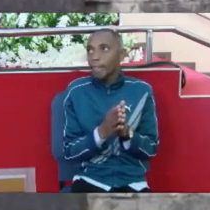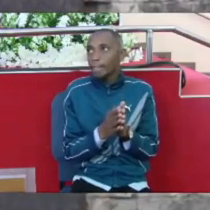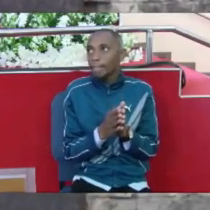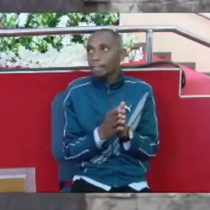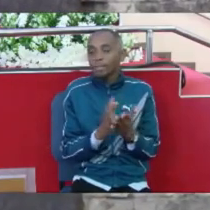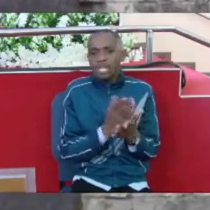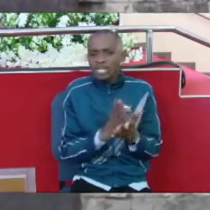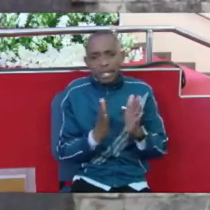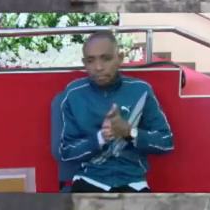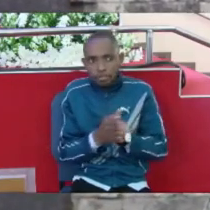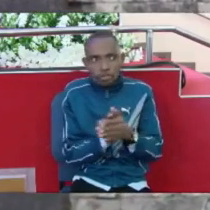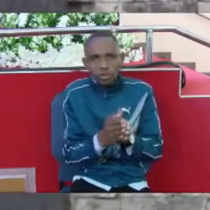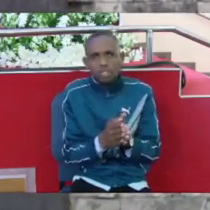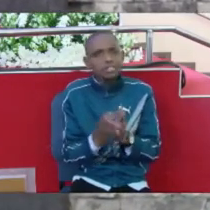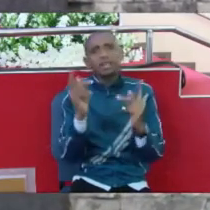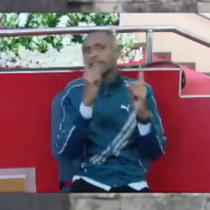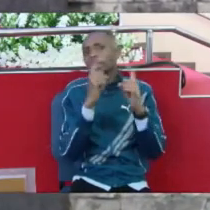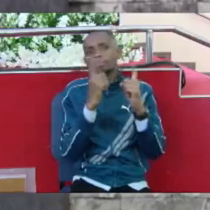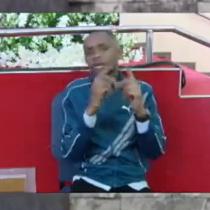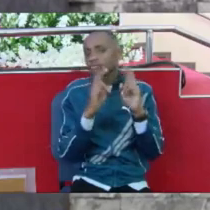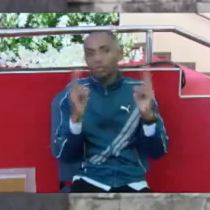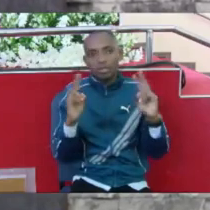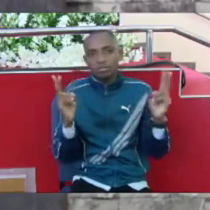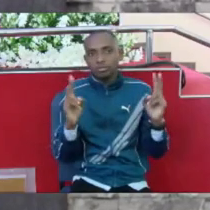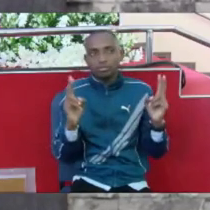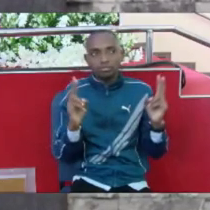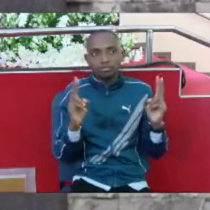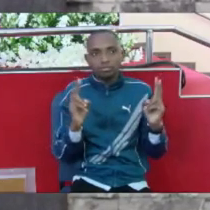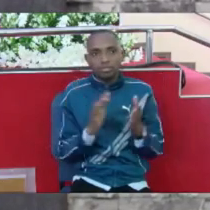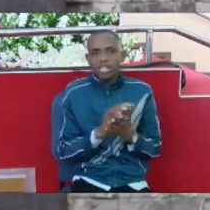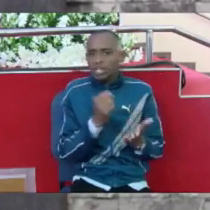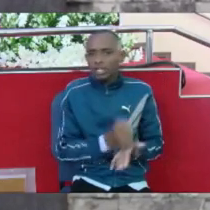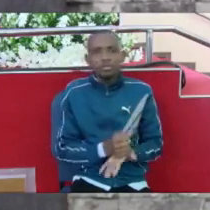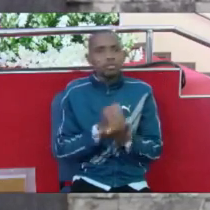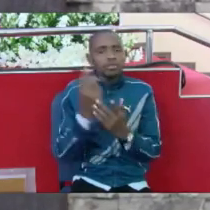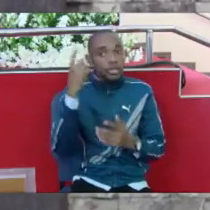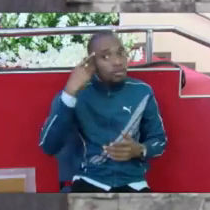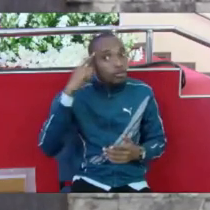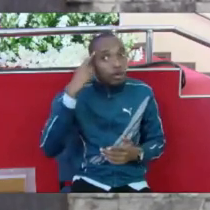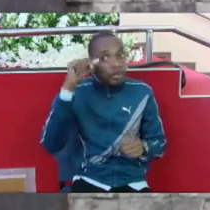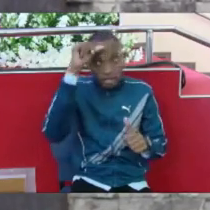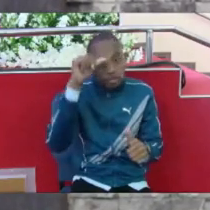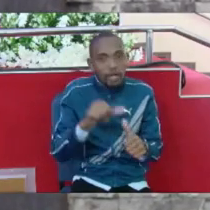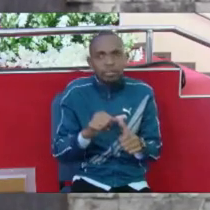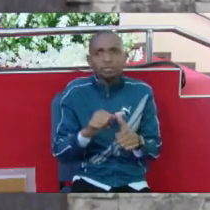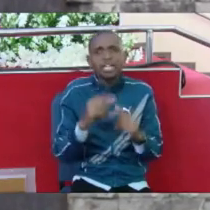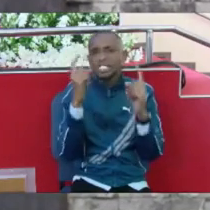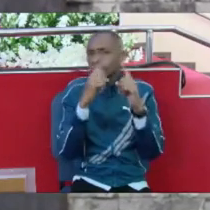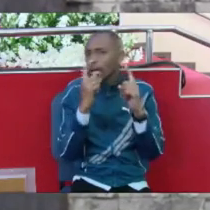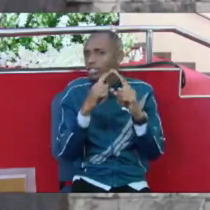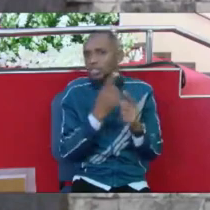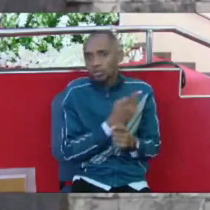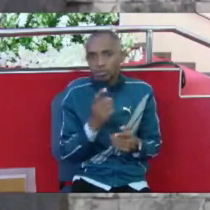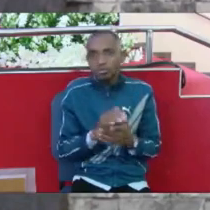Some of the stories are very painful. Hata kukumbuka inakuuma. Lakini wewe na hadithi zako ni hizo. But